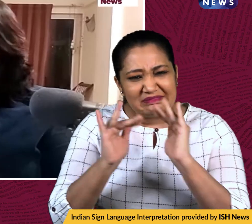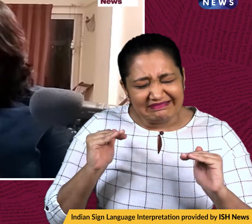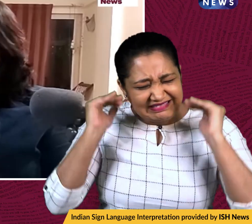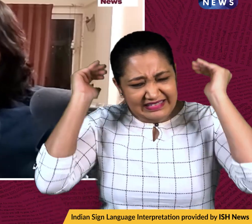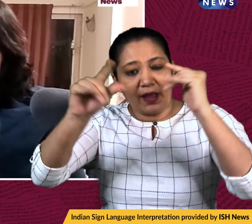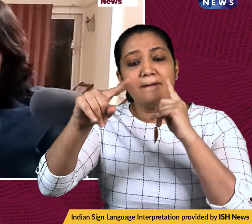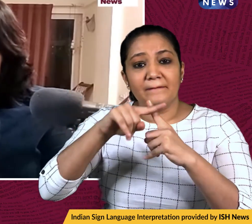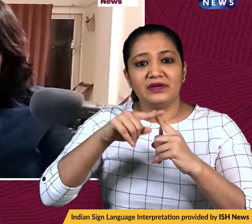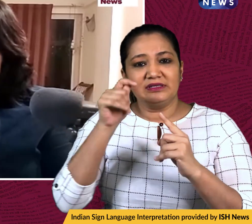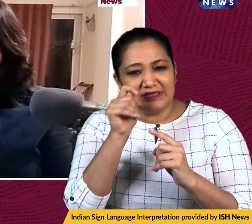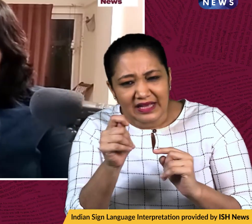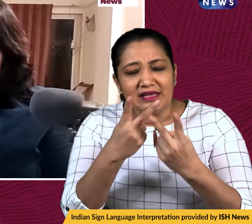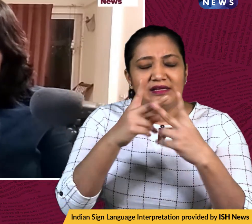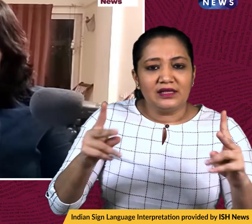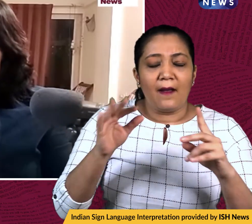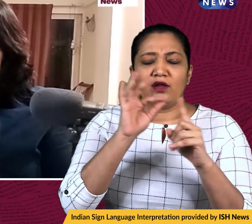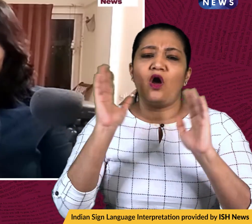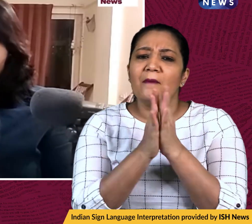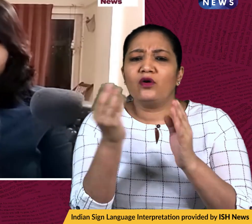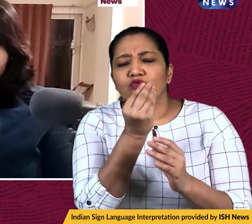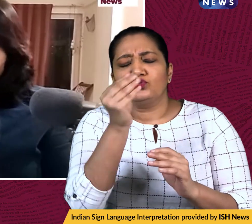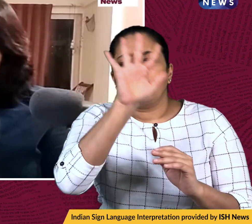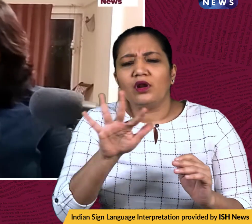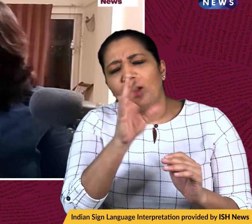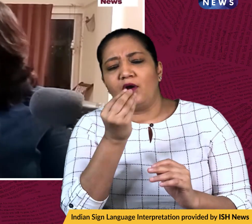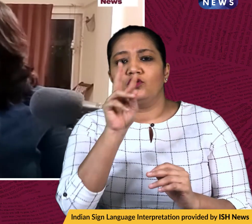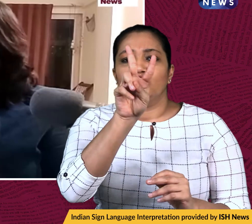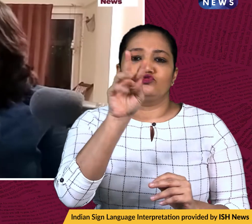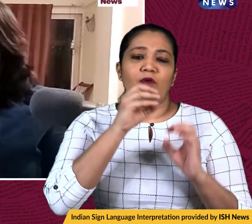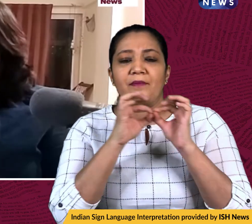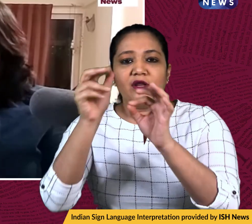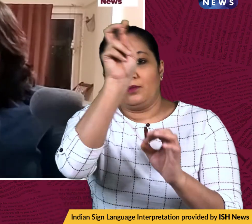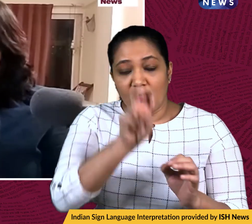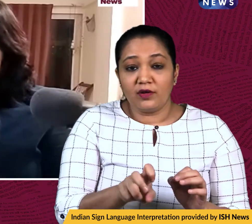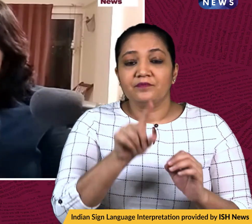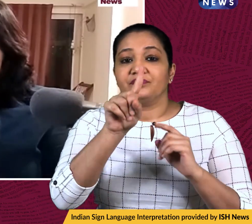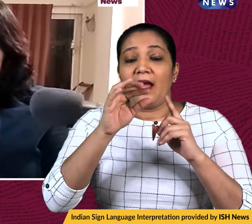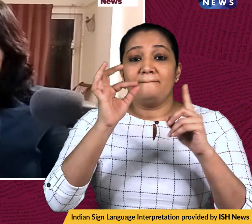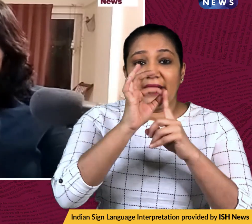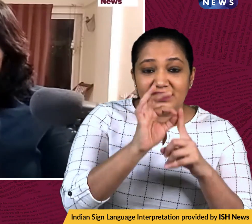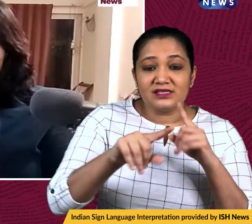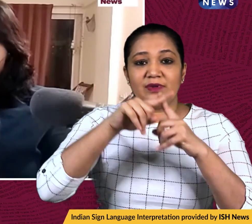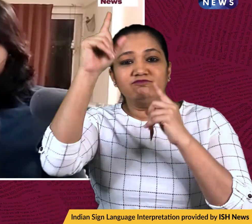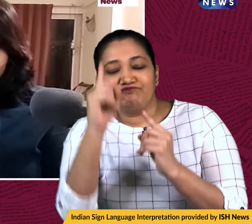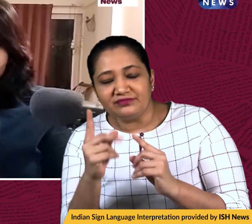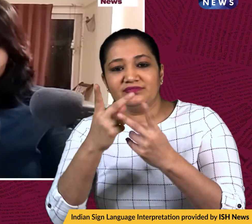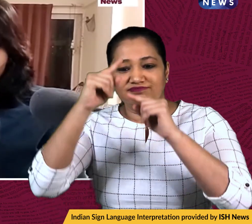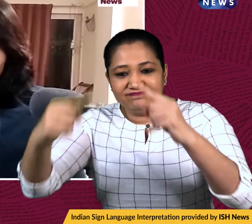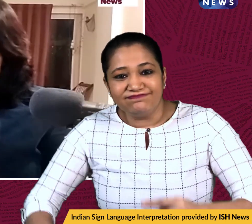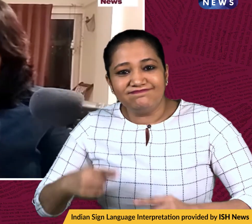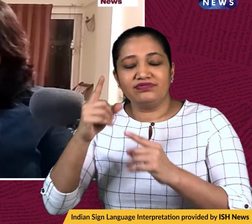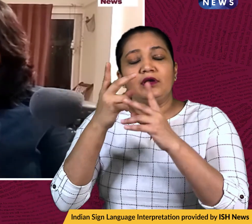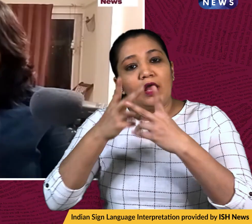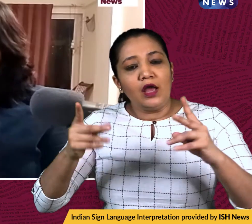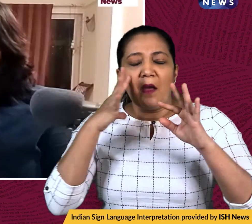sophisticated weapons and intelligence gear worth roughly $2 billion, with Pegasus and a missile system as the